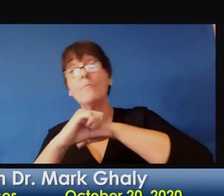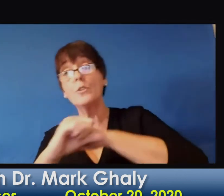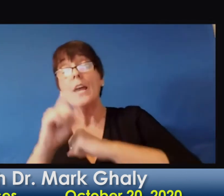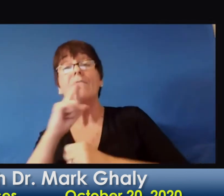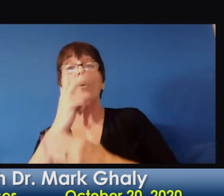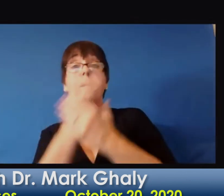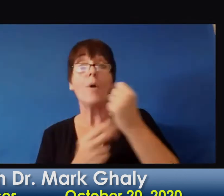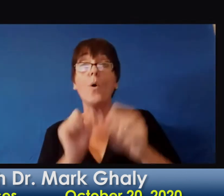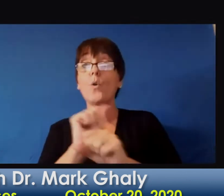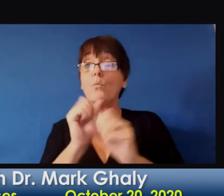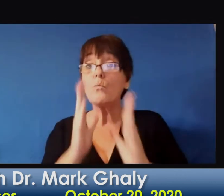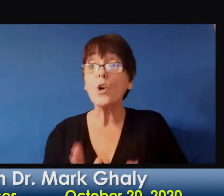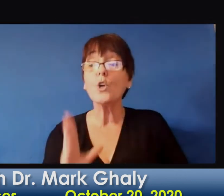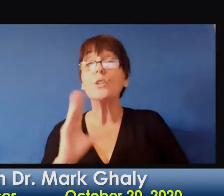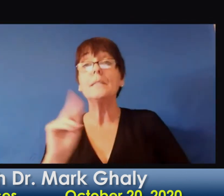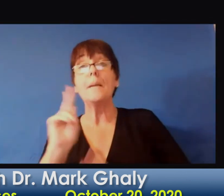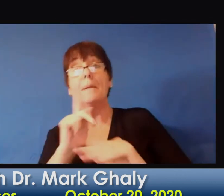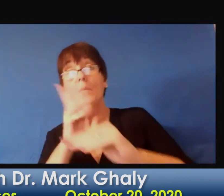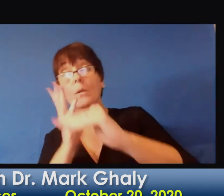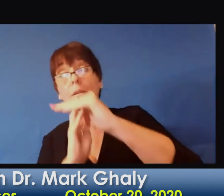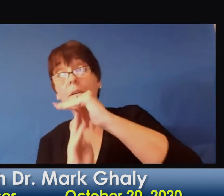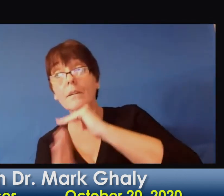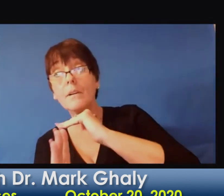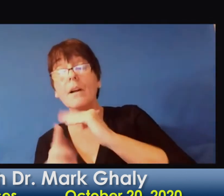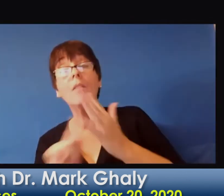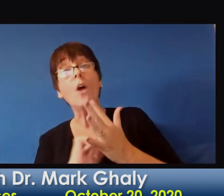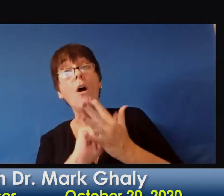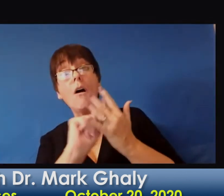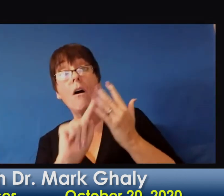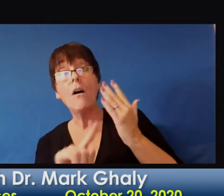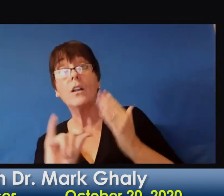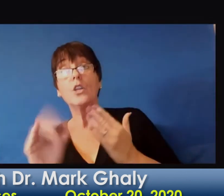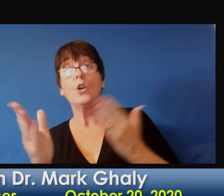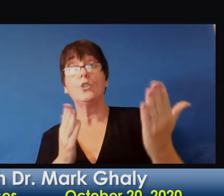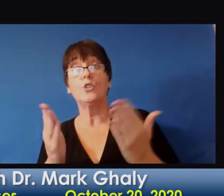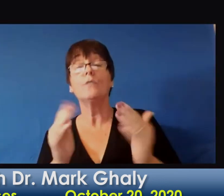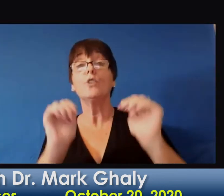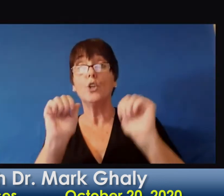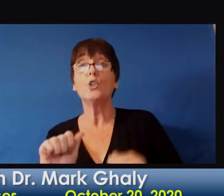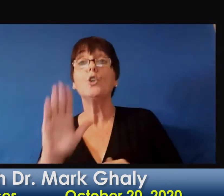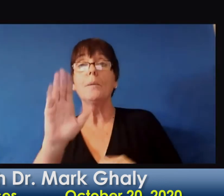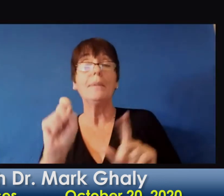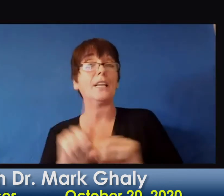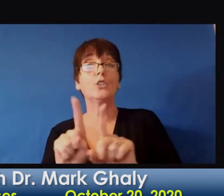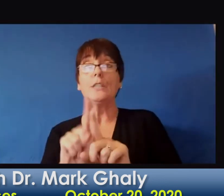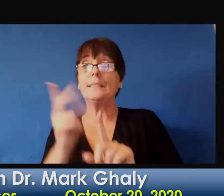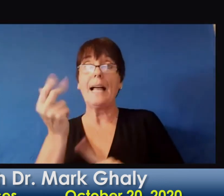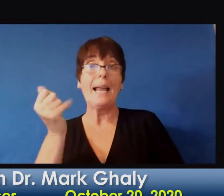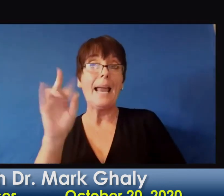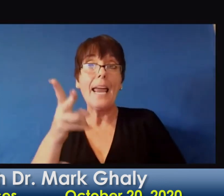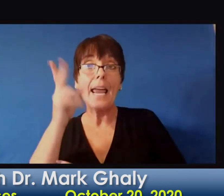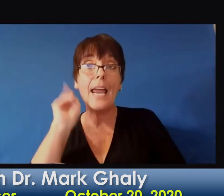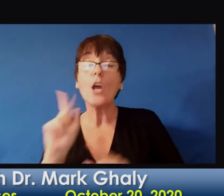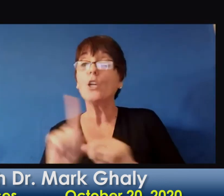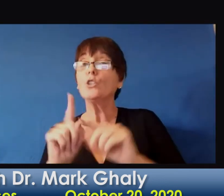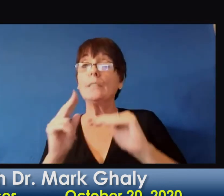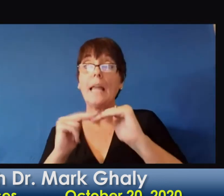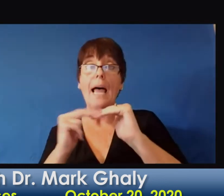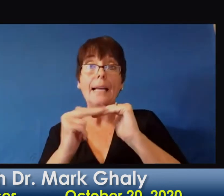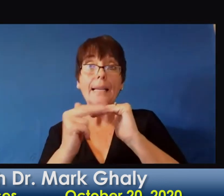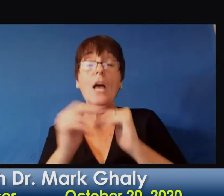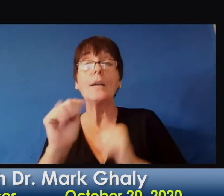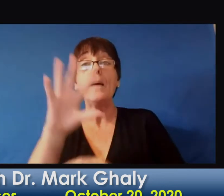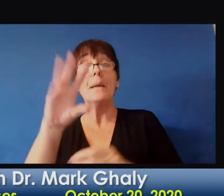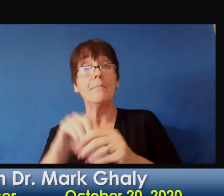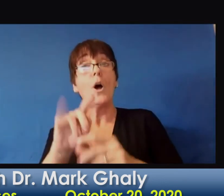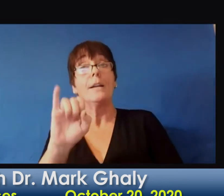workers and patrons, that all of those services could be just like hair, just like nails, could be part of Tier 1.